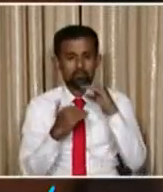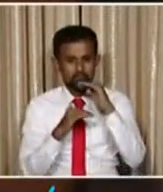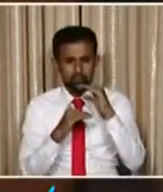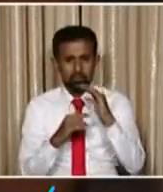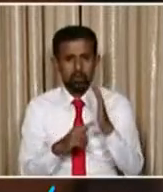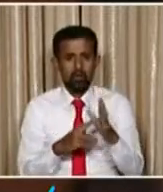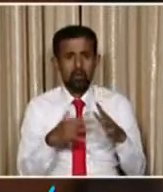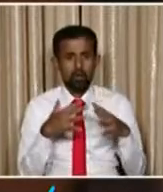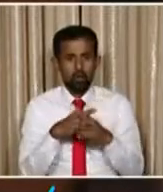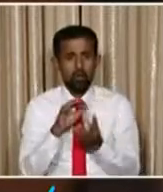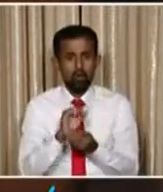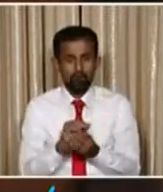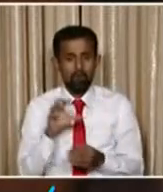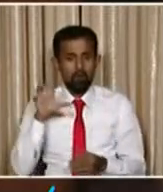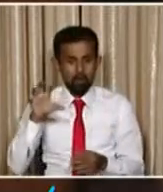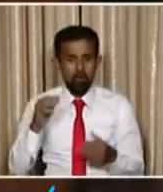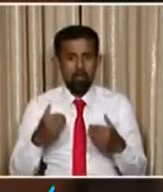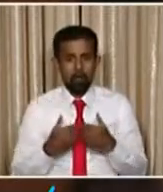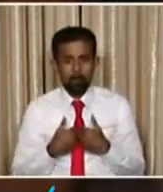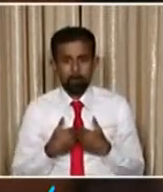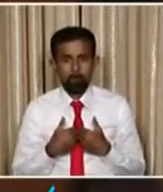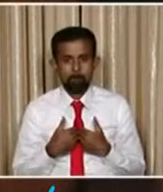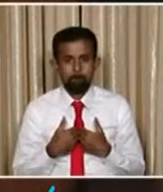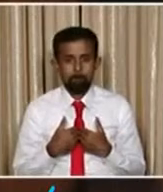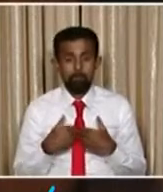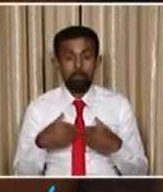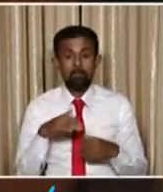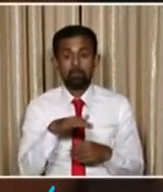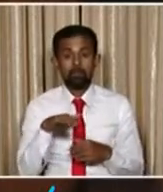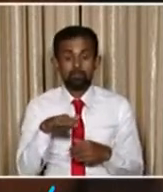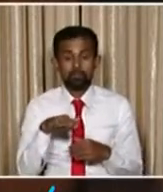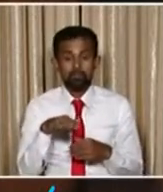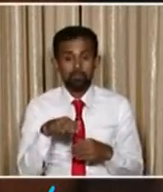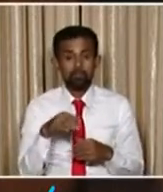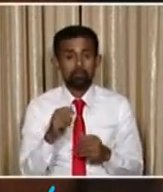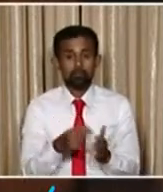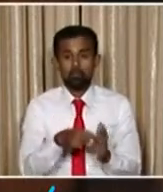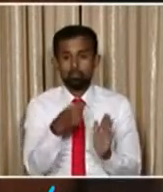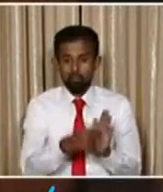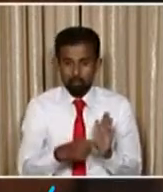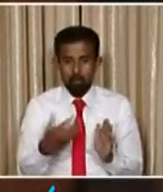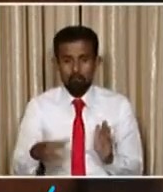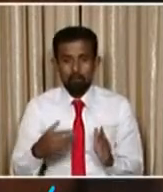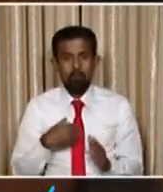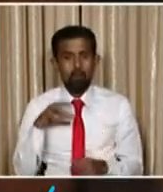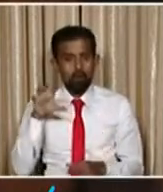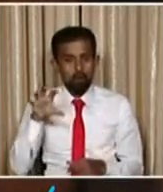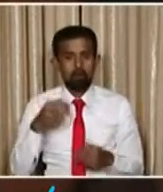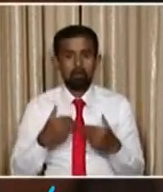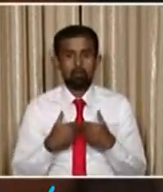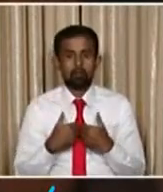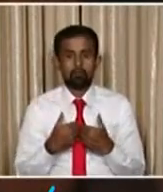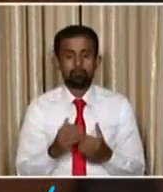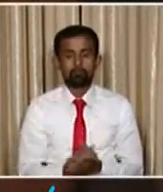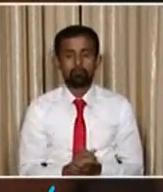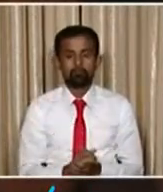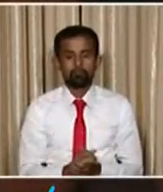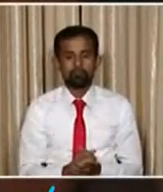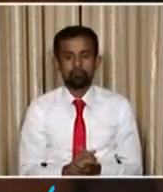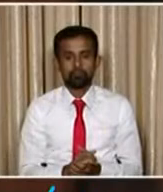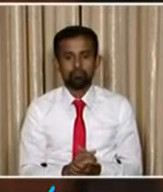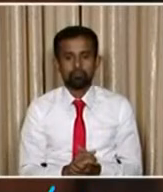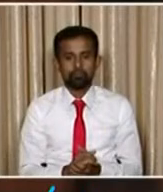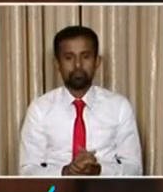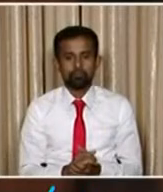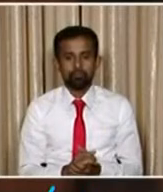to the ICCPR Act, but blasphemy laws, we didn't have any blasphemy laws, direct blasphemy laws. So this online safety bill is going to act as one. Right